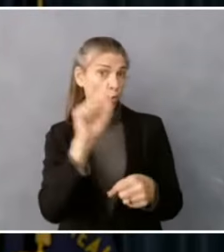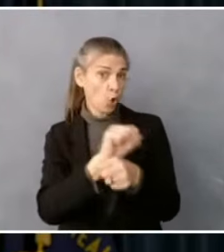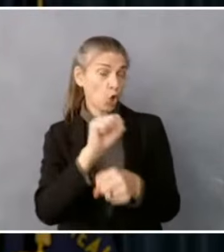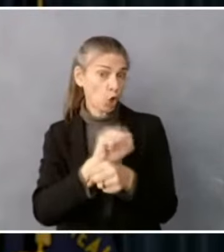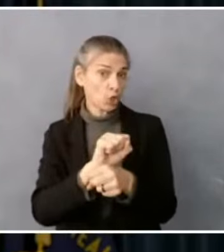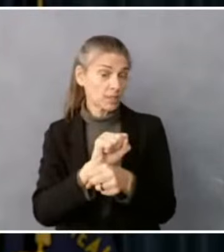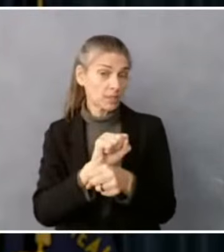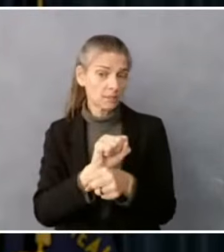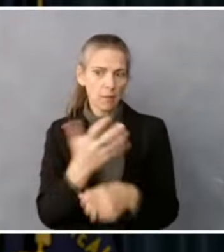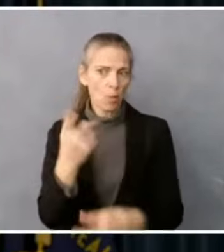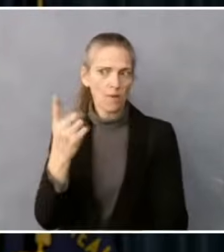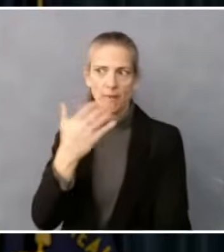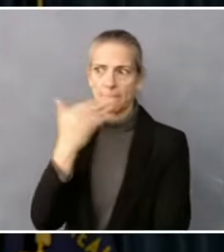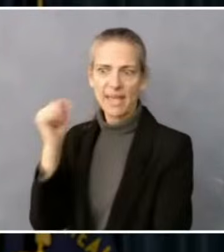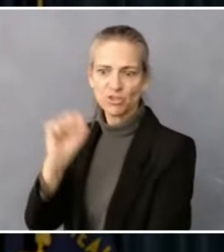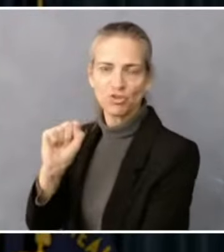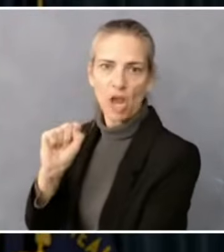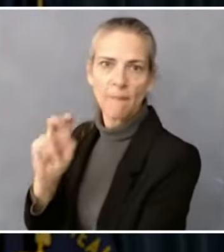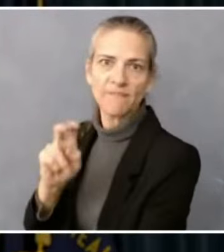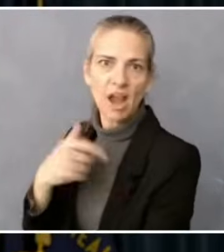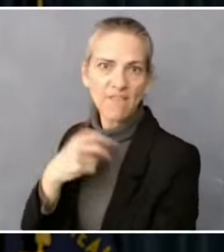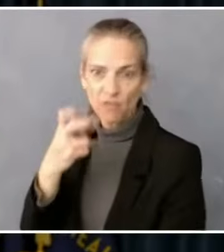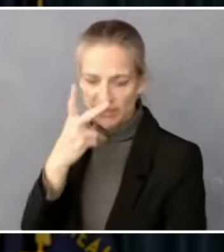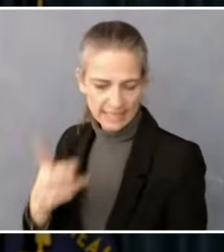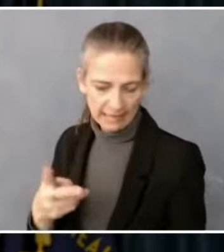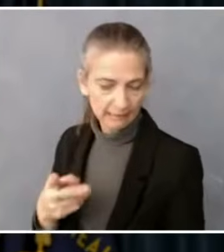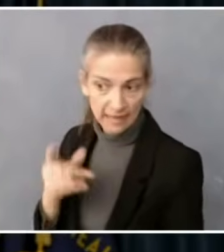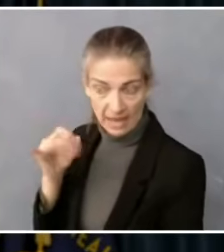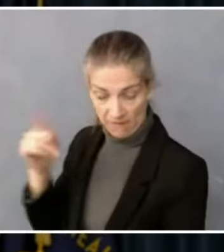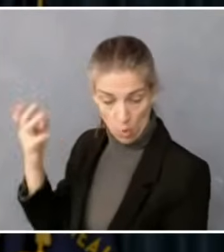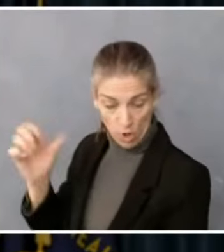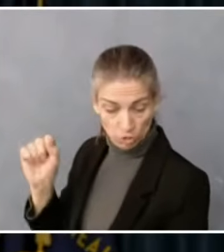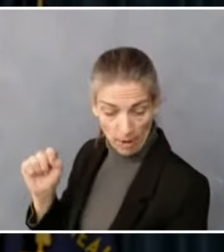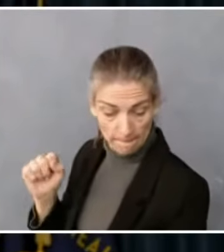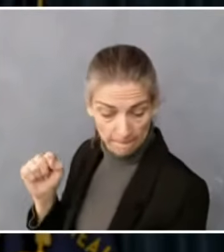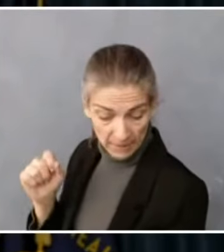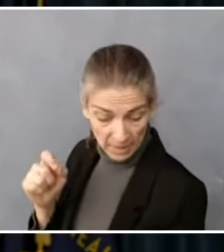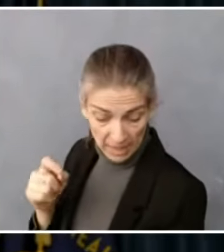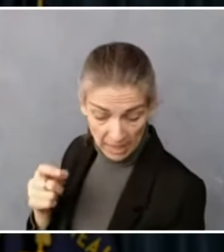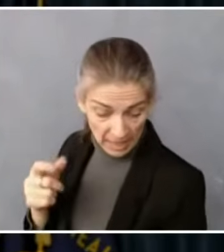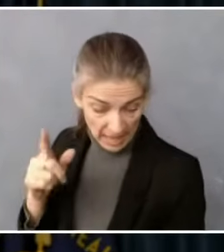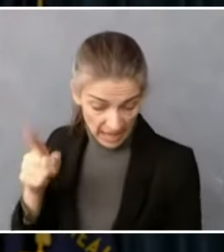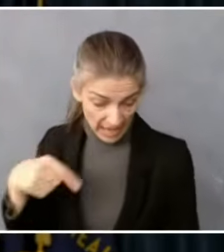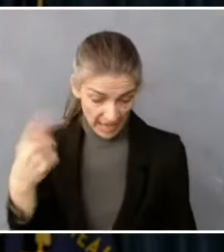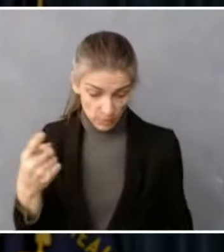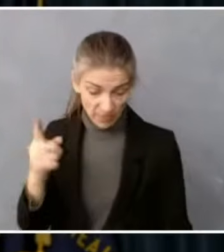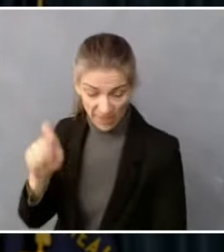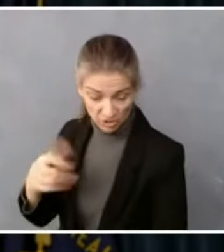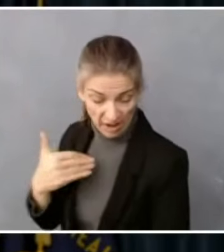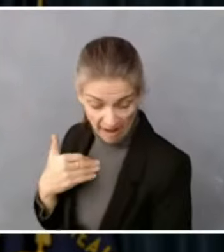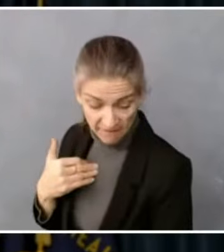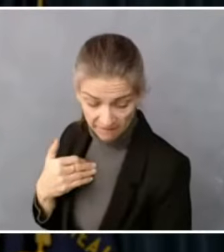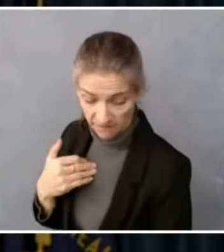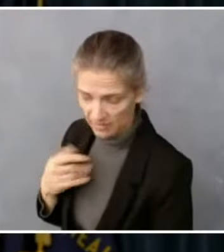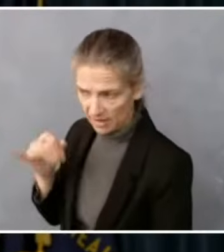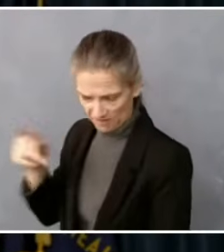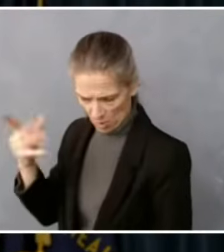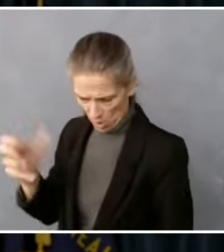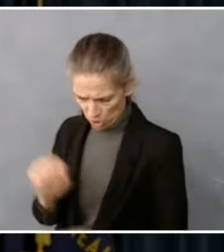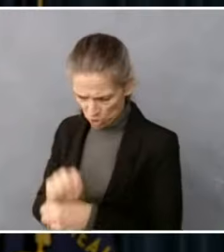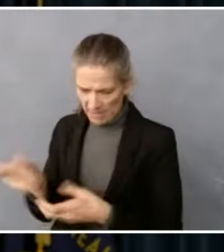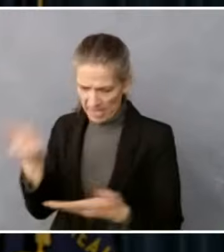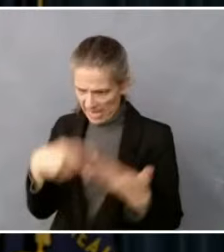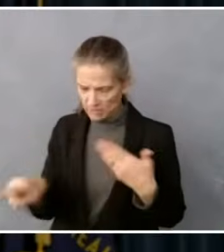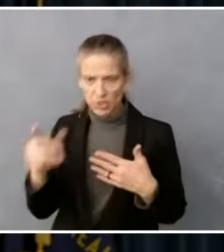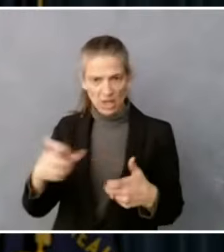one of the best job fairs that I've seen, and if they want a job next week, they should have a job next week. And their training is really